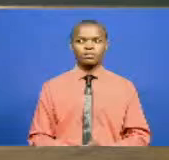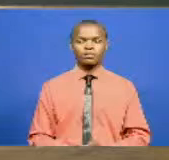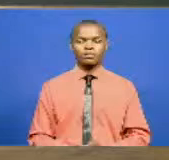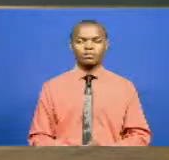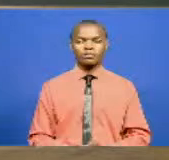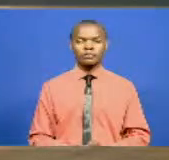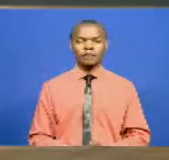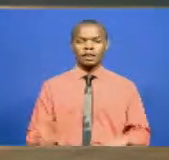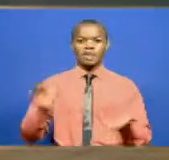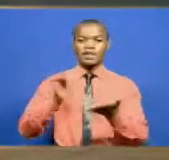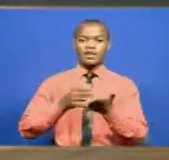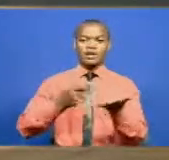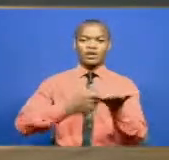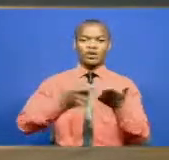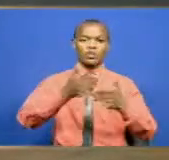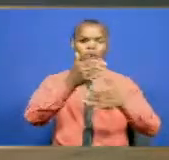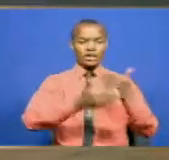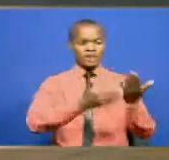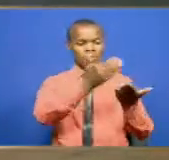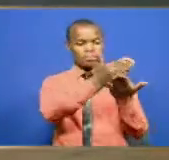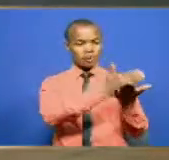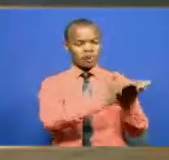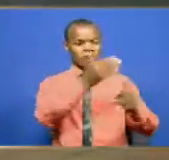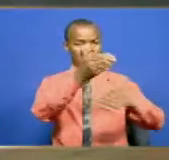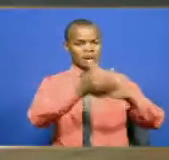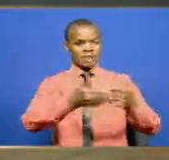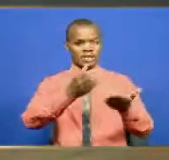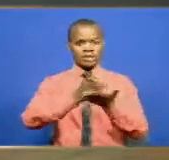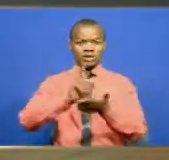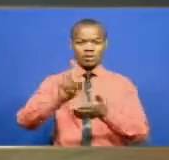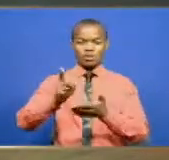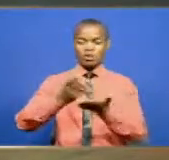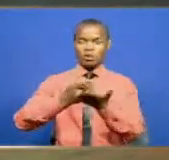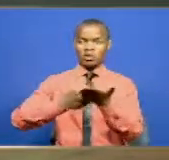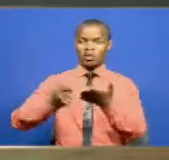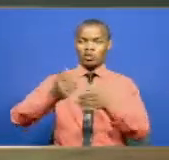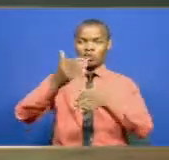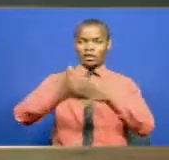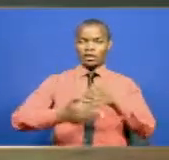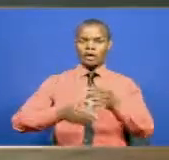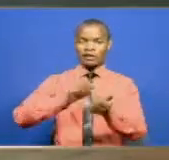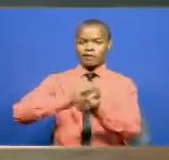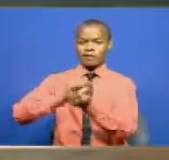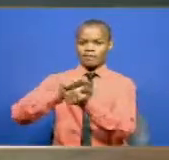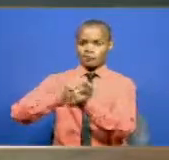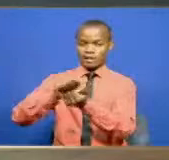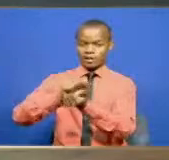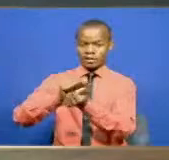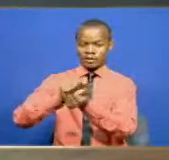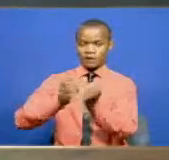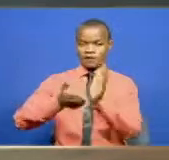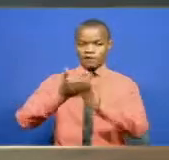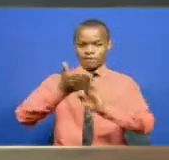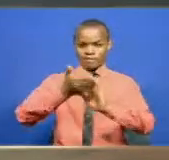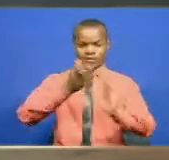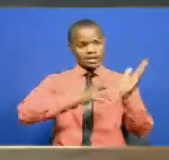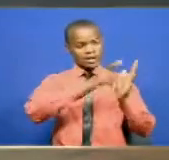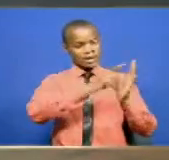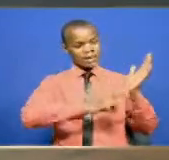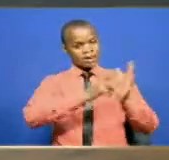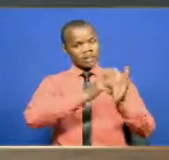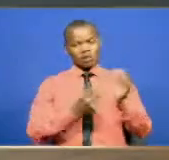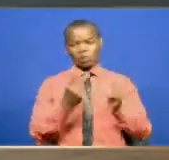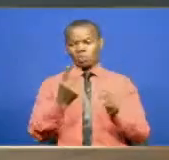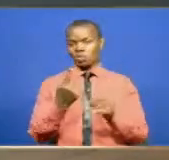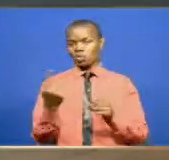So that weekend diary brings us to the end of Channel One Weekend this Friday night. Let me quickly have a look at two or three of your